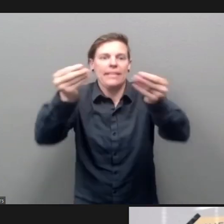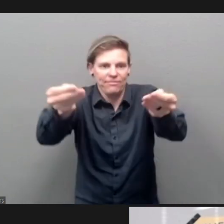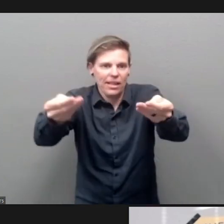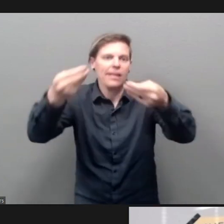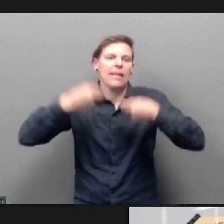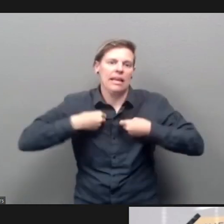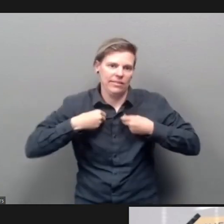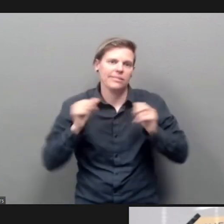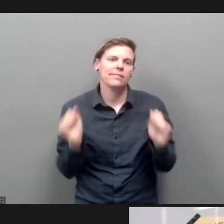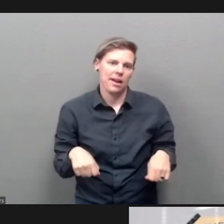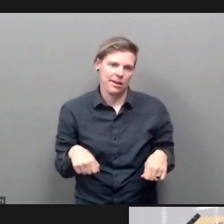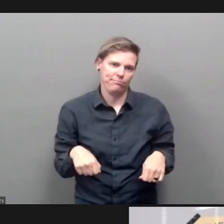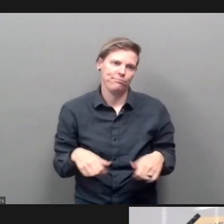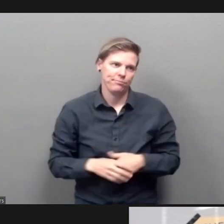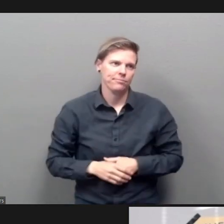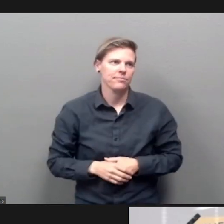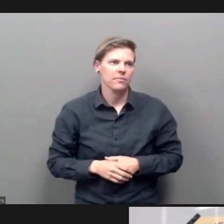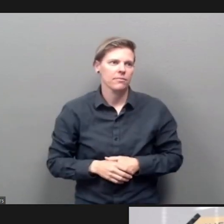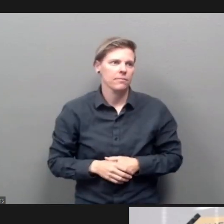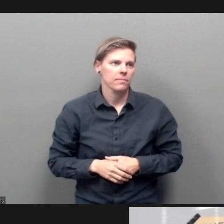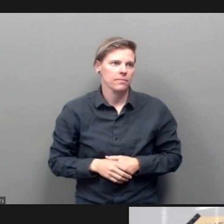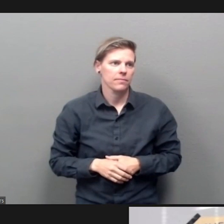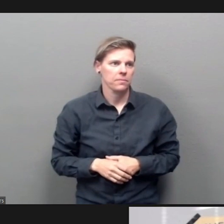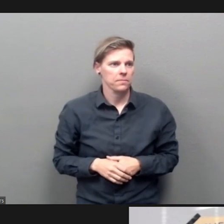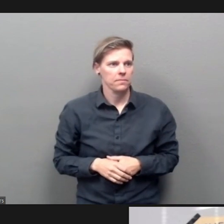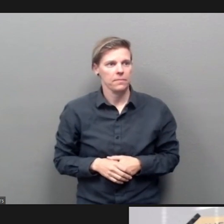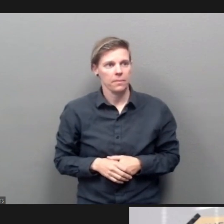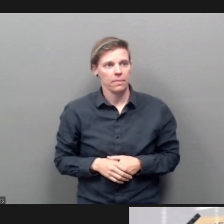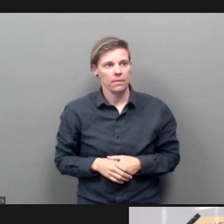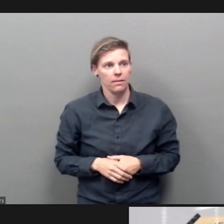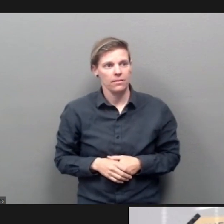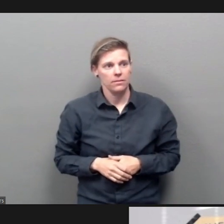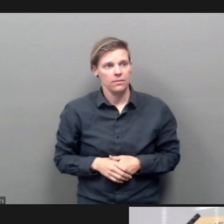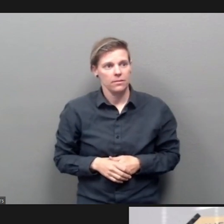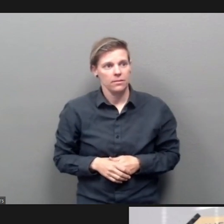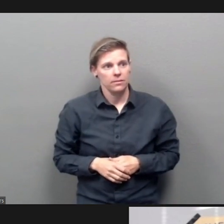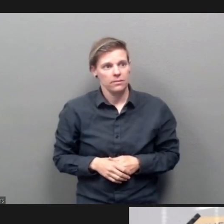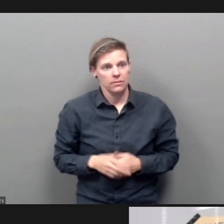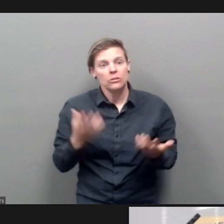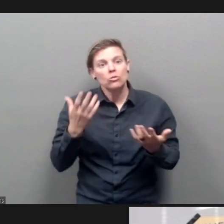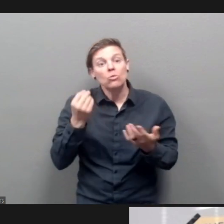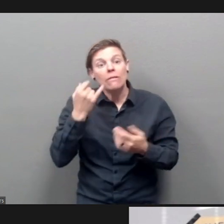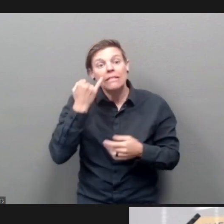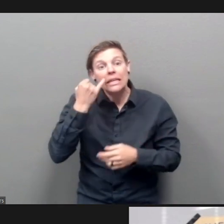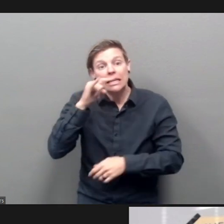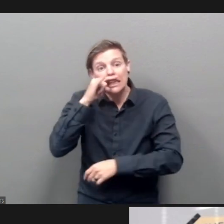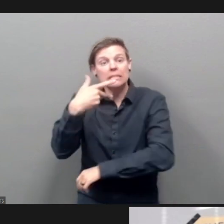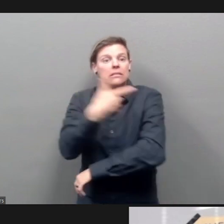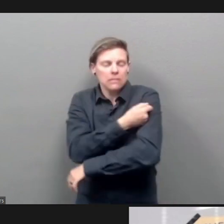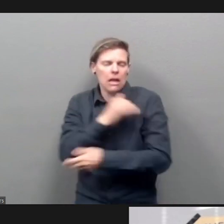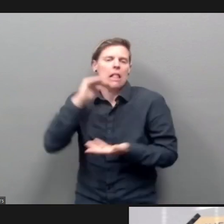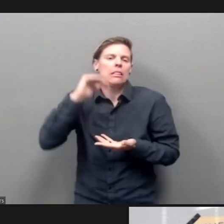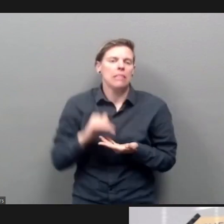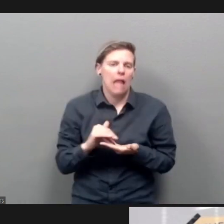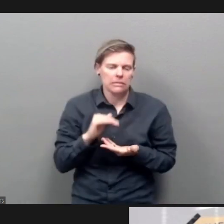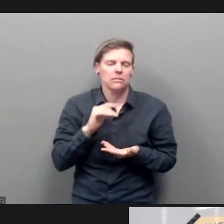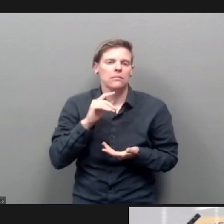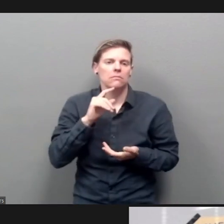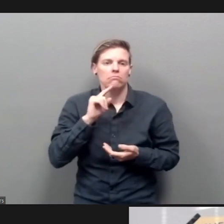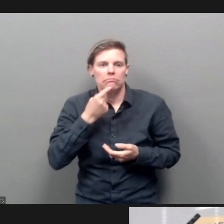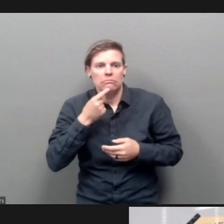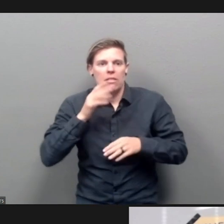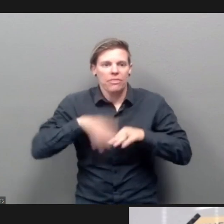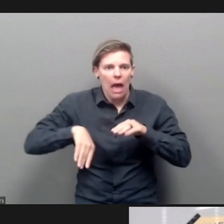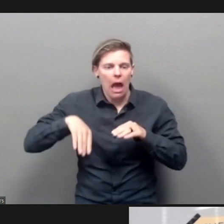have some of the serious, morbidity and mortality that, of course, adults do. What is